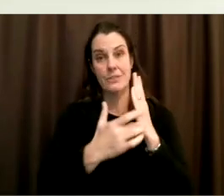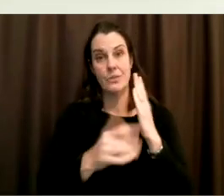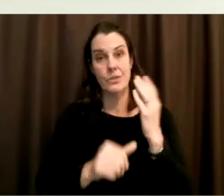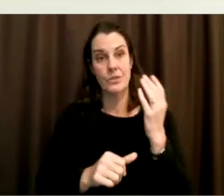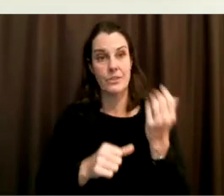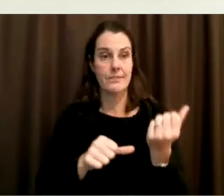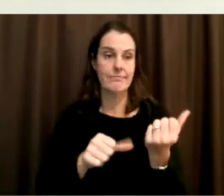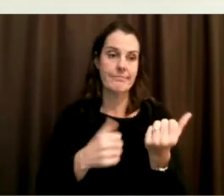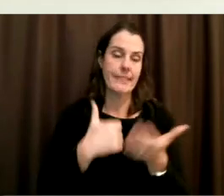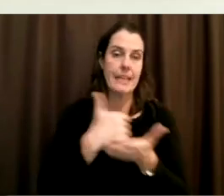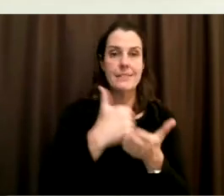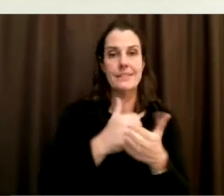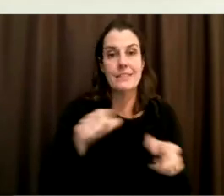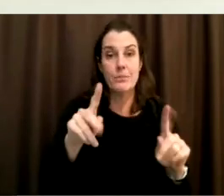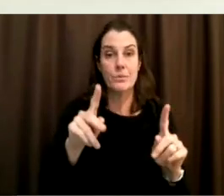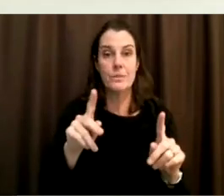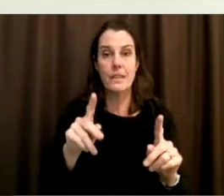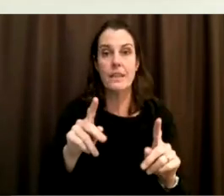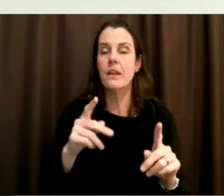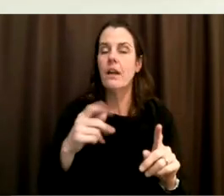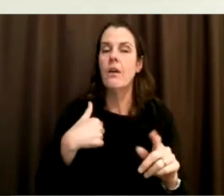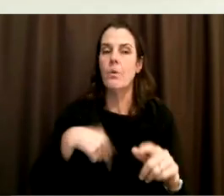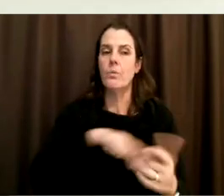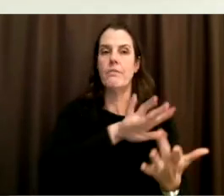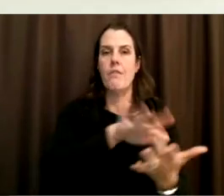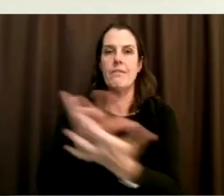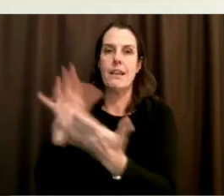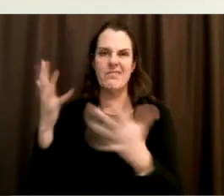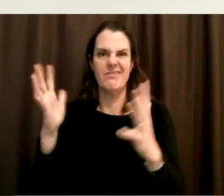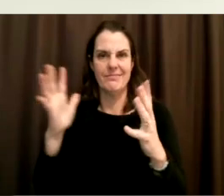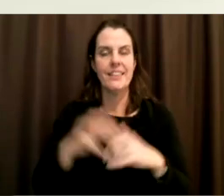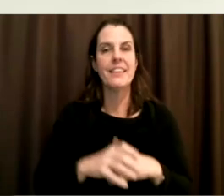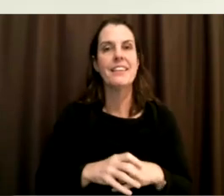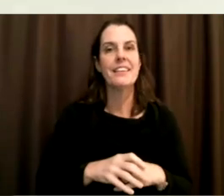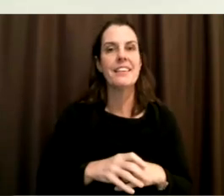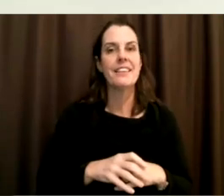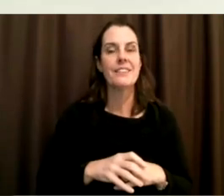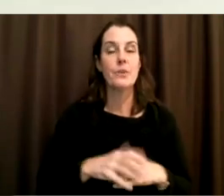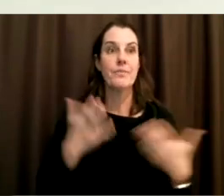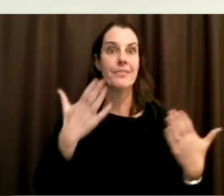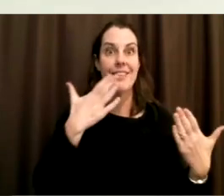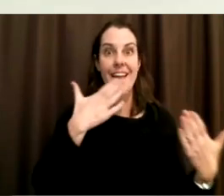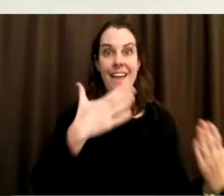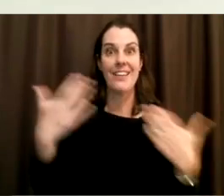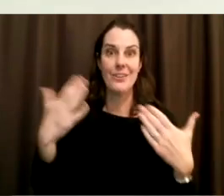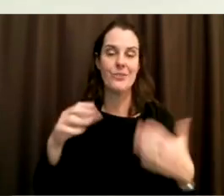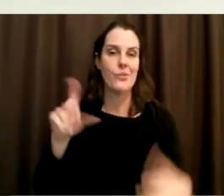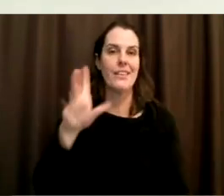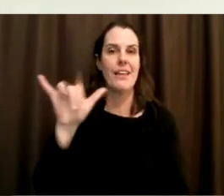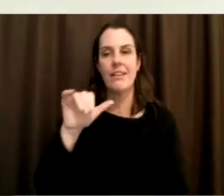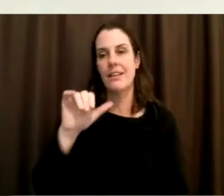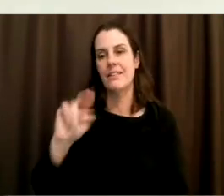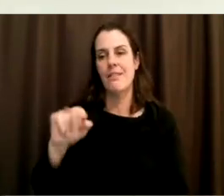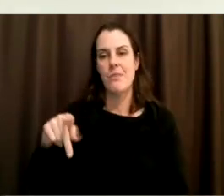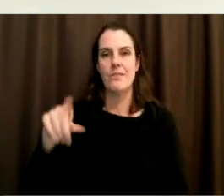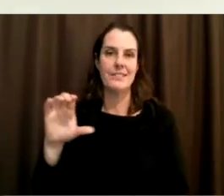assistance opportunity have been contacted. So yeah, big thanks to the Kelley Nonprofit team for being